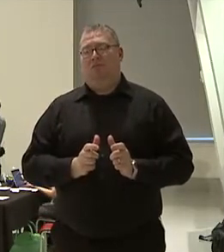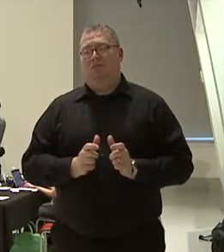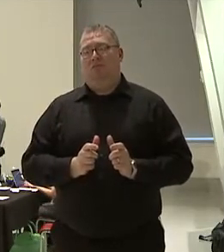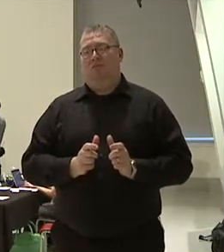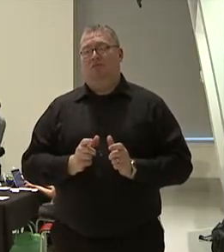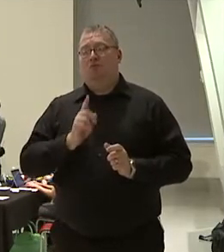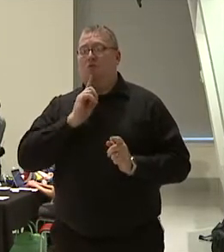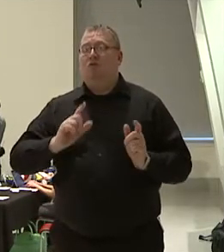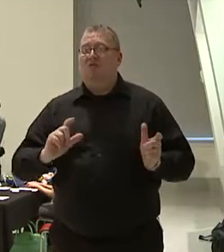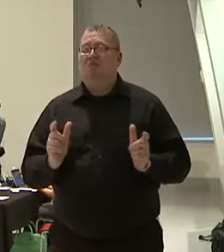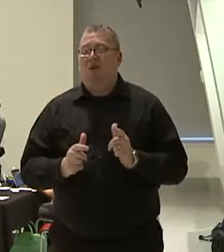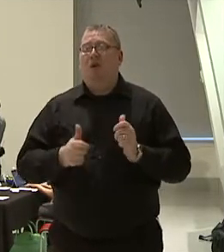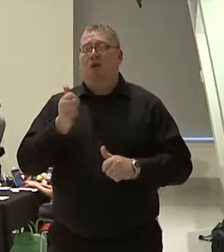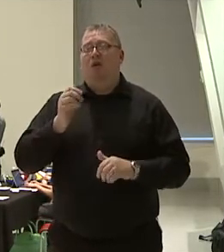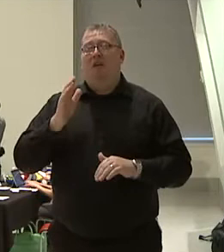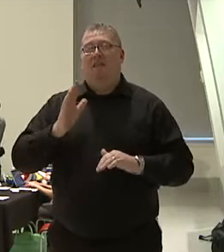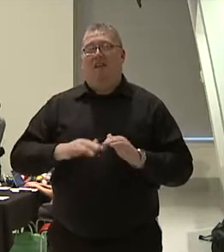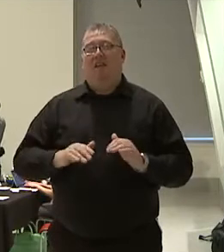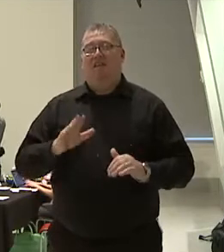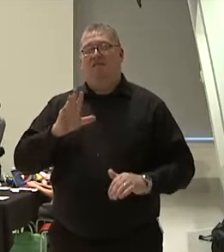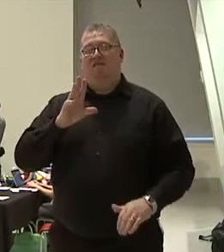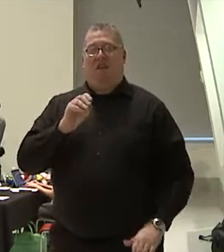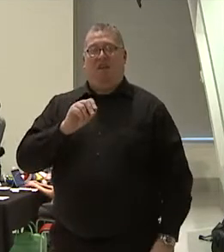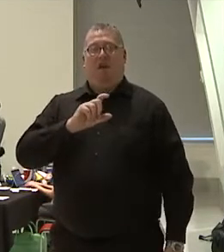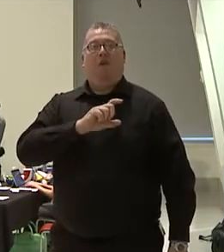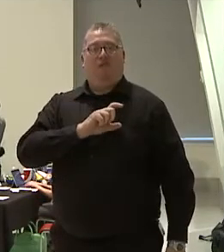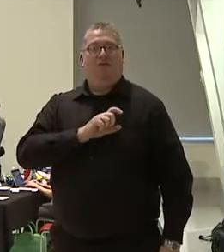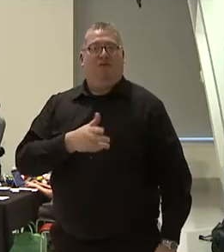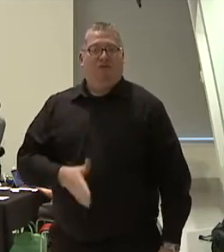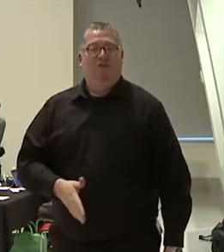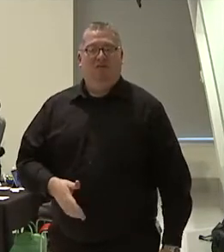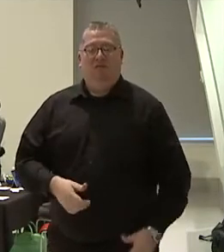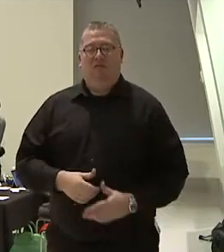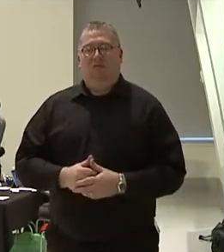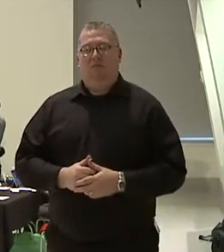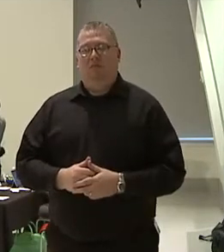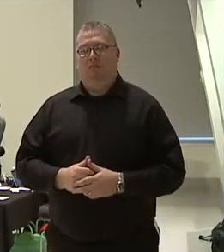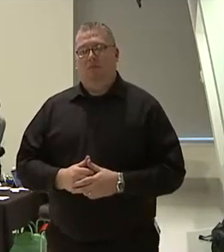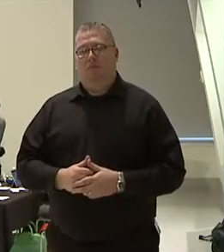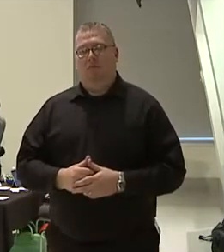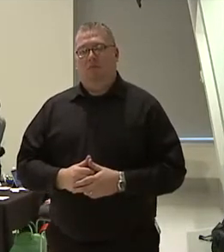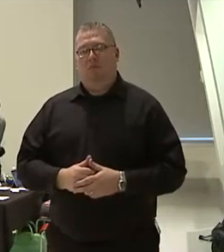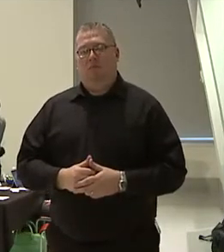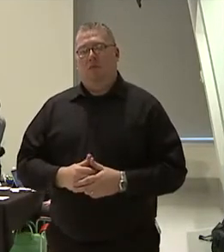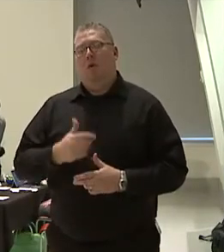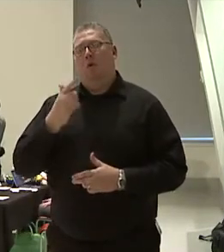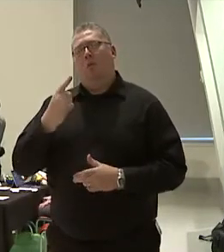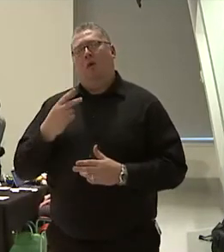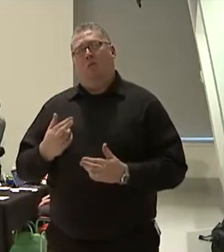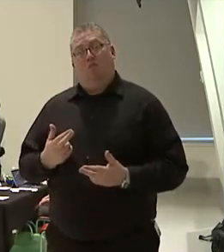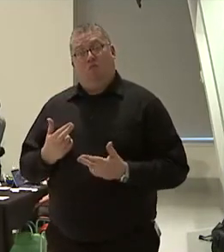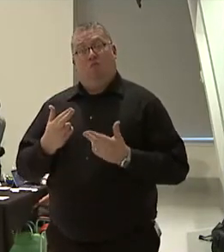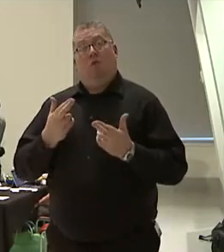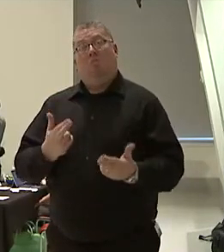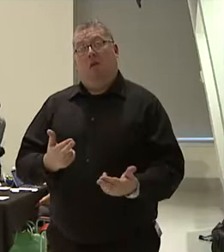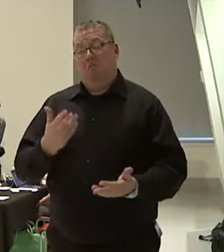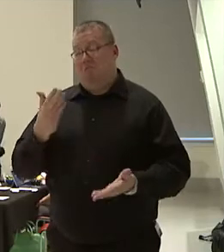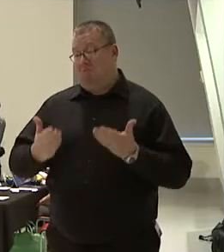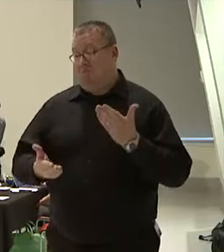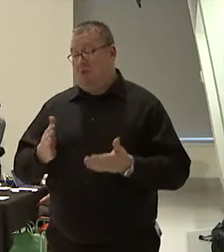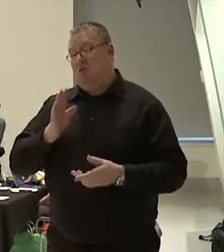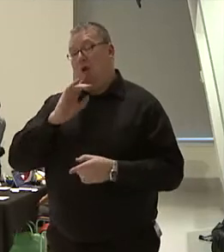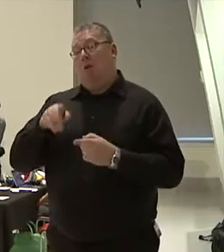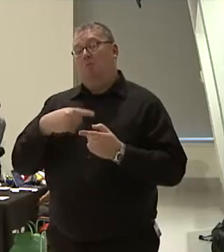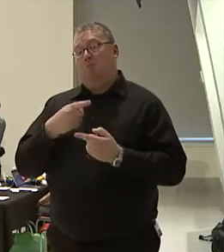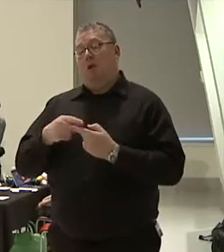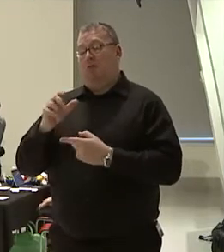certainly smaller than 50 officers. And so, you know, what recommendation could you make in terms of